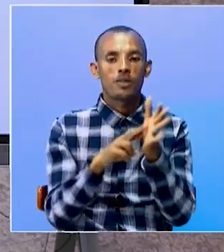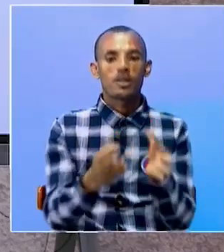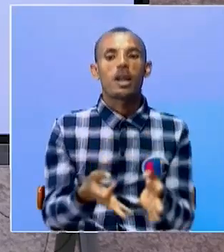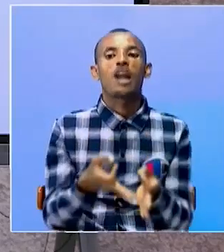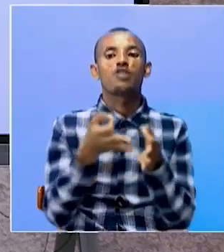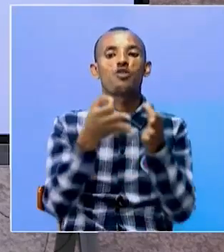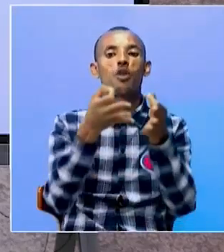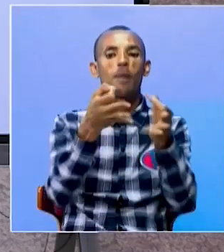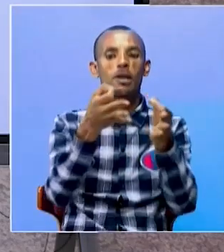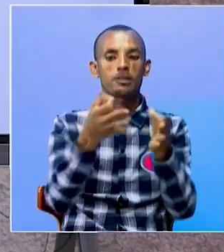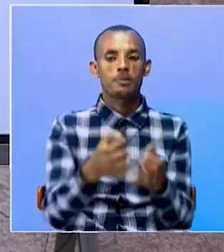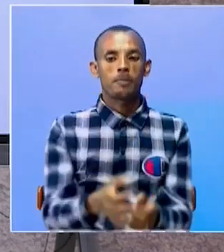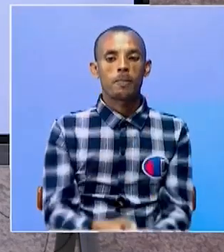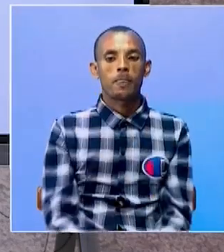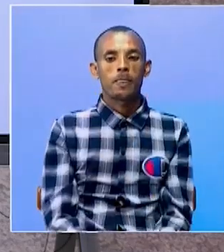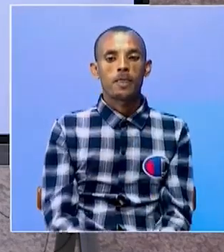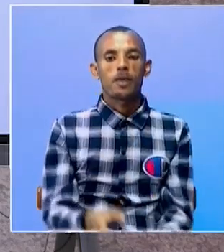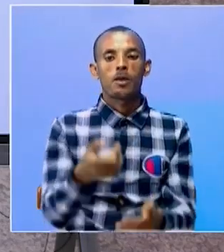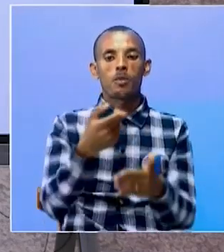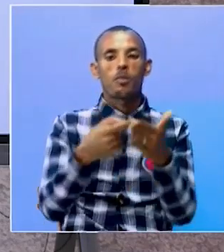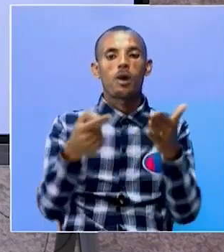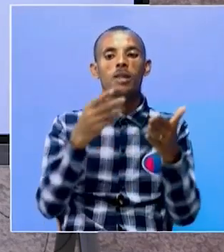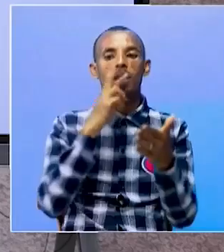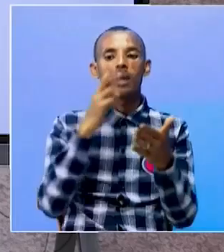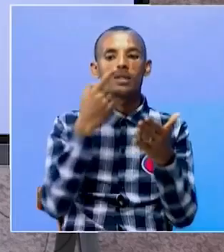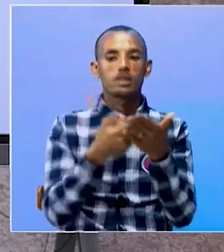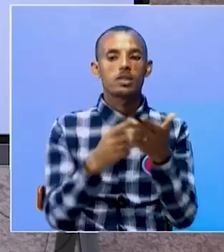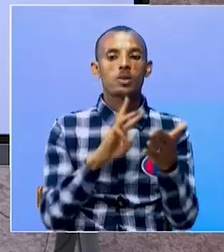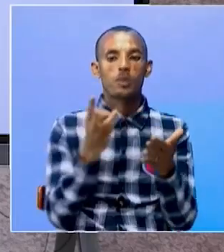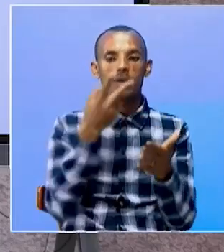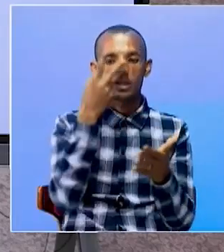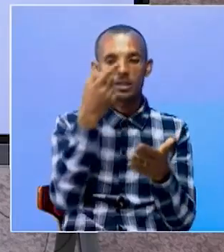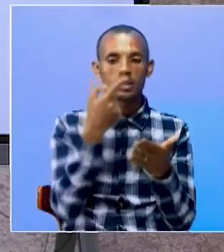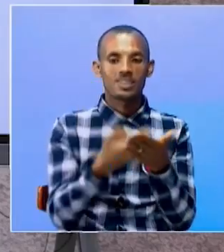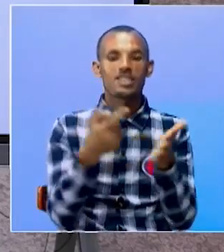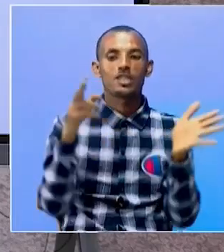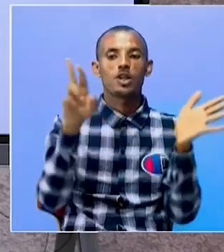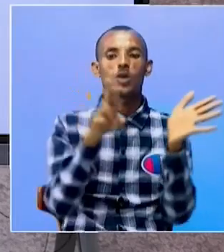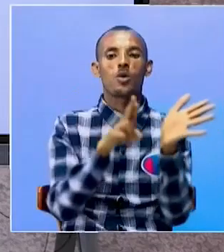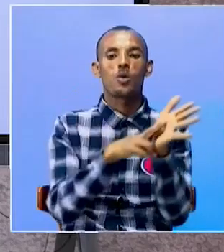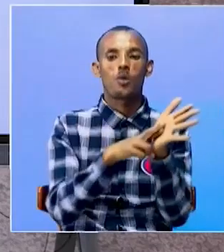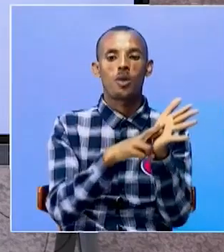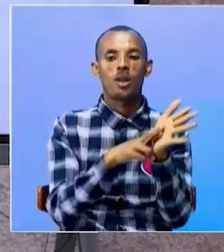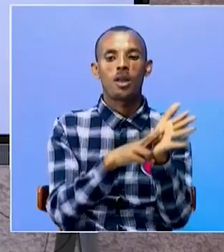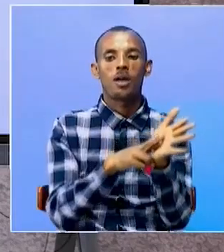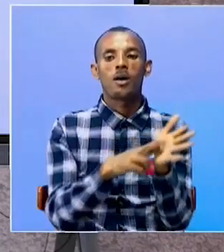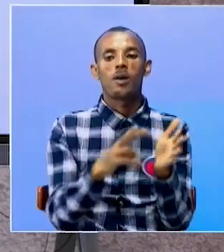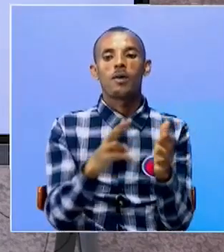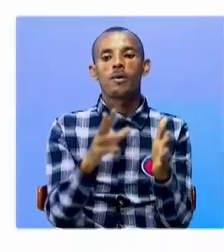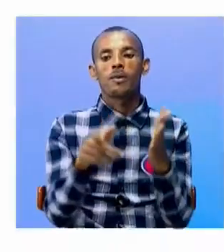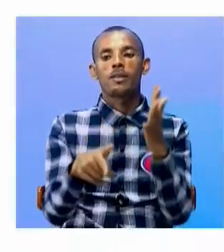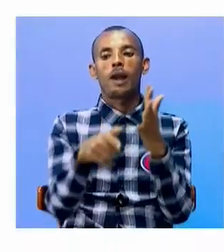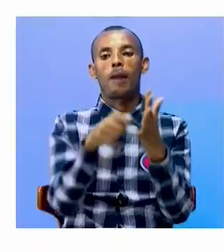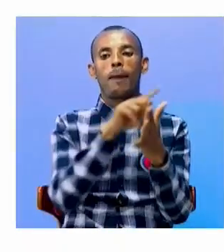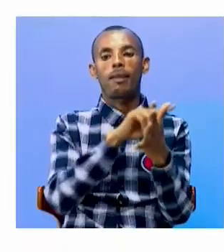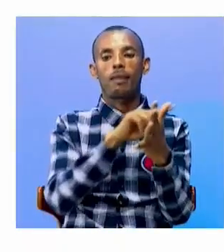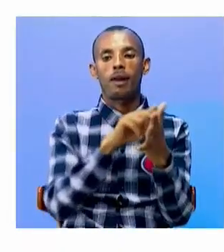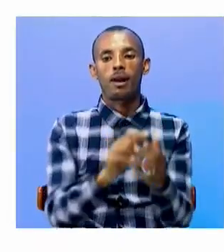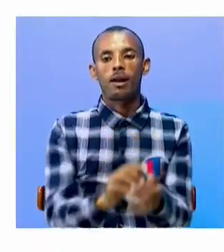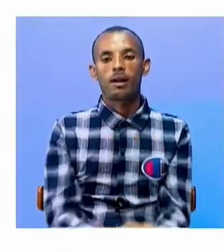transformation. What are these? We'll see these rules turn by turn. Rules of